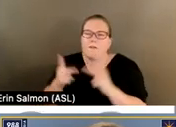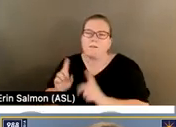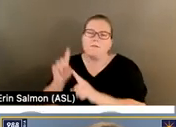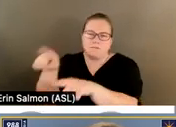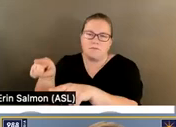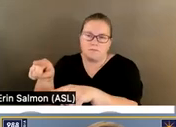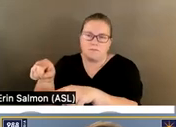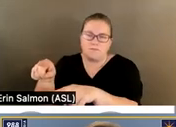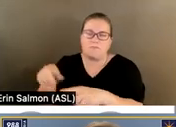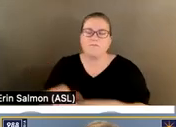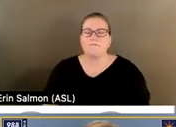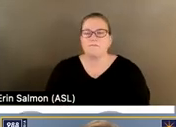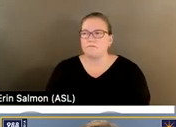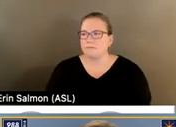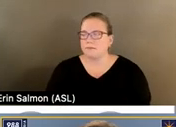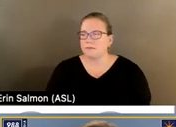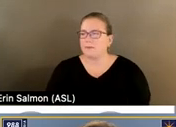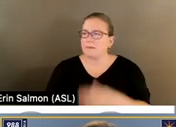Next slide, please.